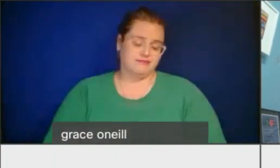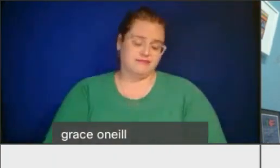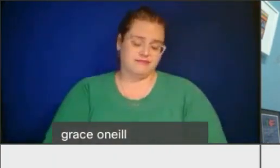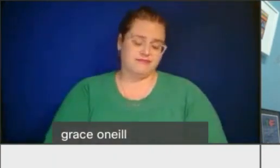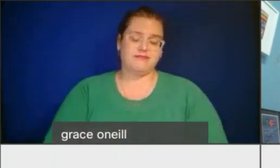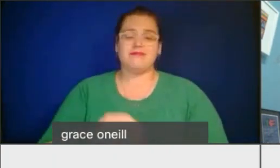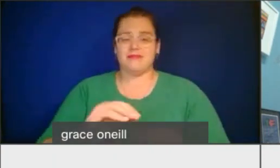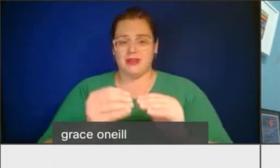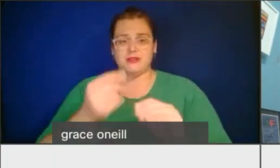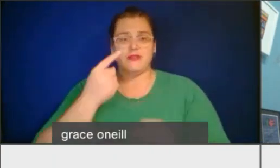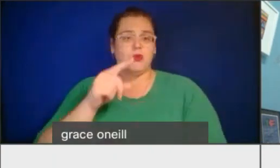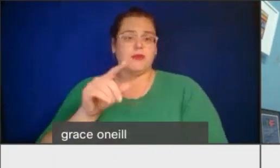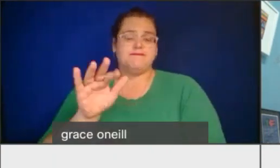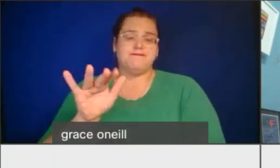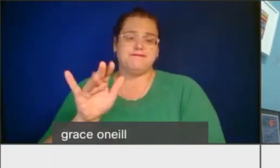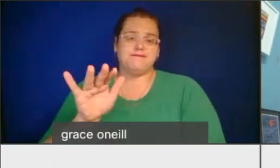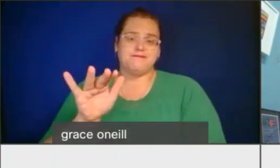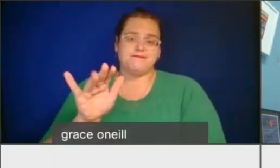for